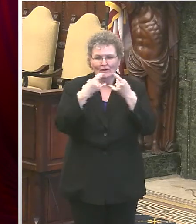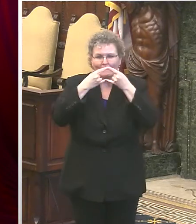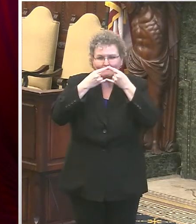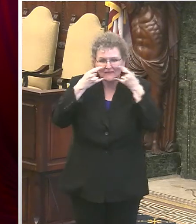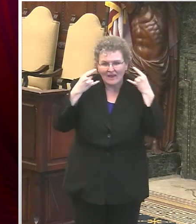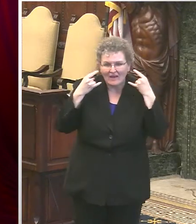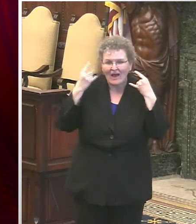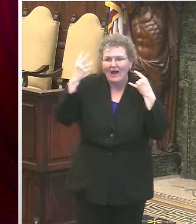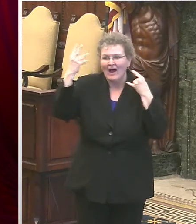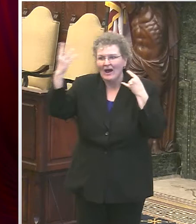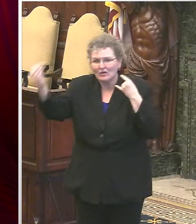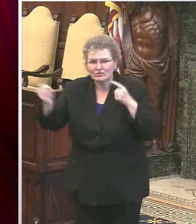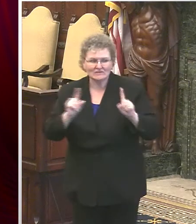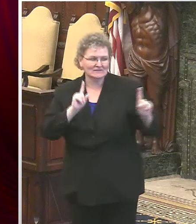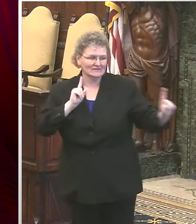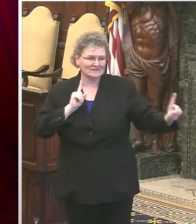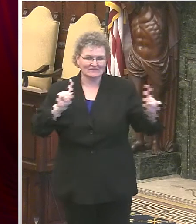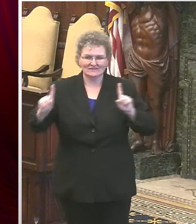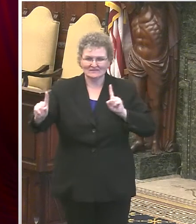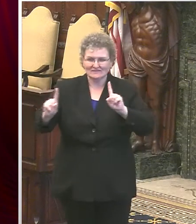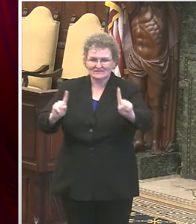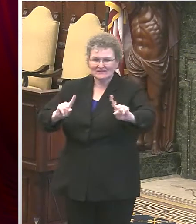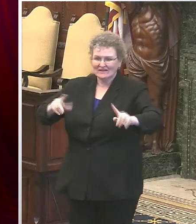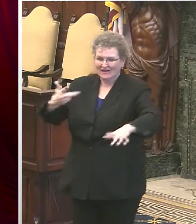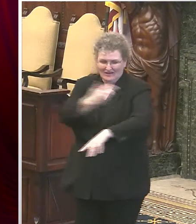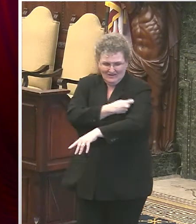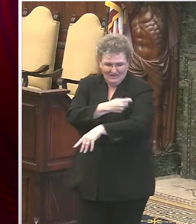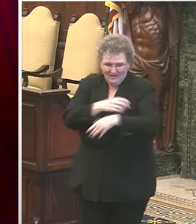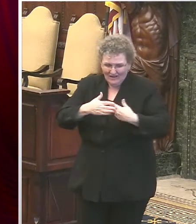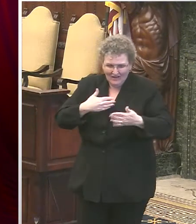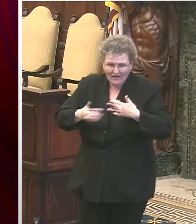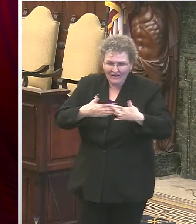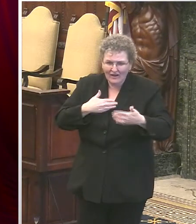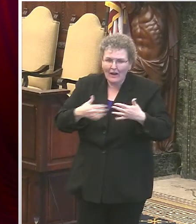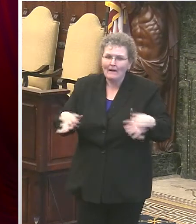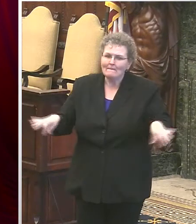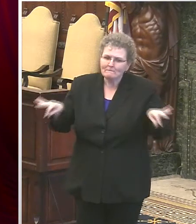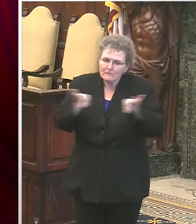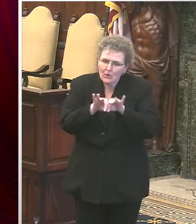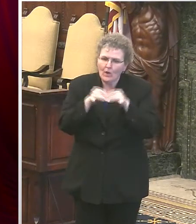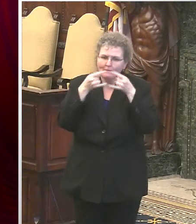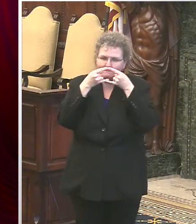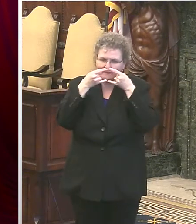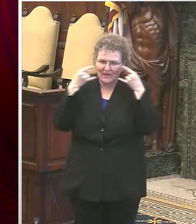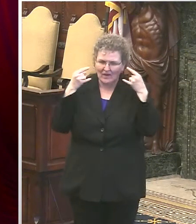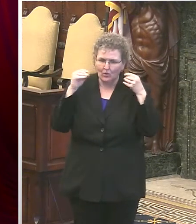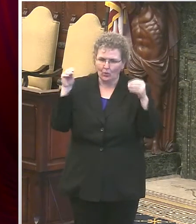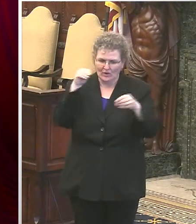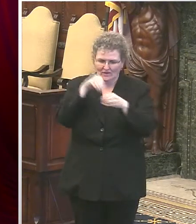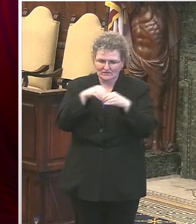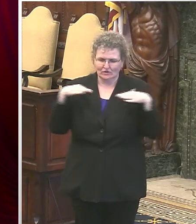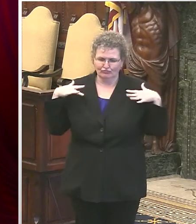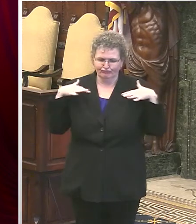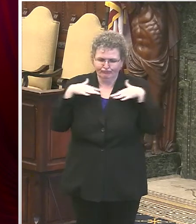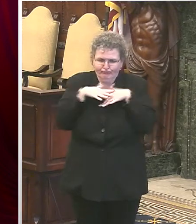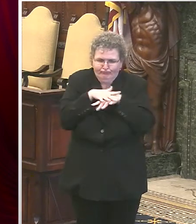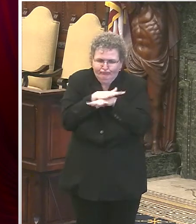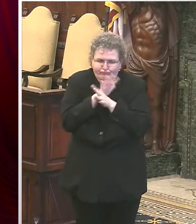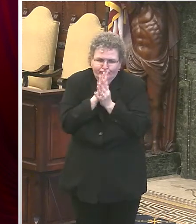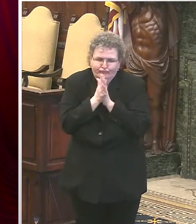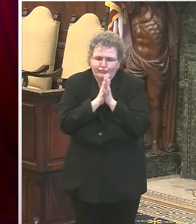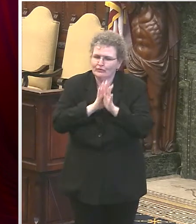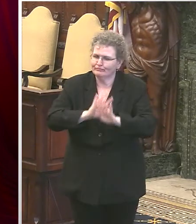keep your distance, even if you're vaccinated, and no indoor gatherings. It's the indoor gatherings where people are not wearing